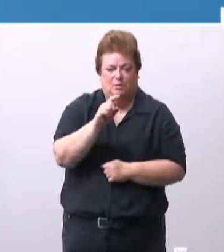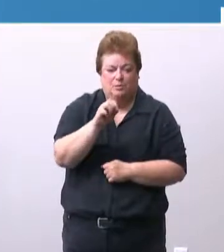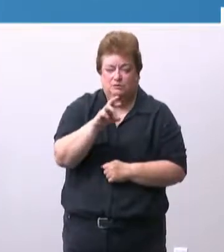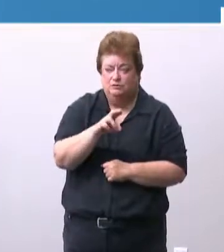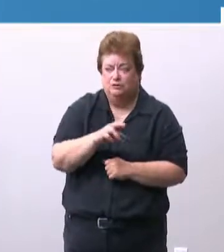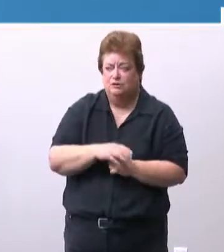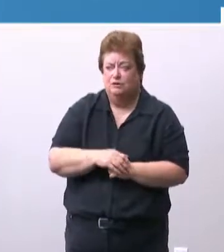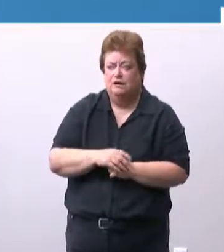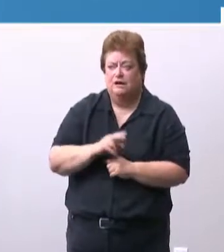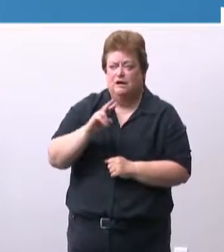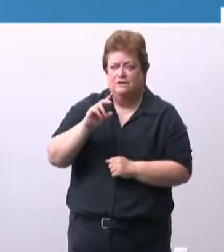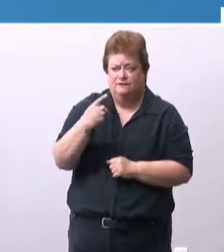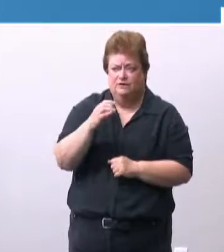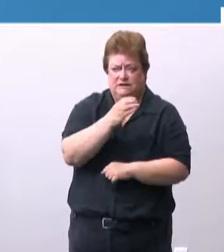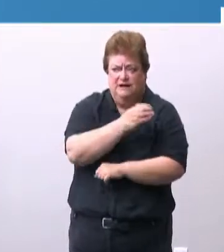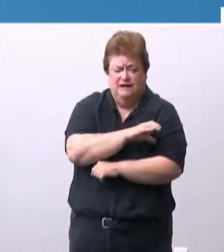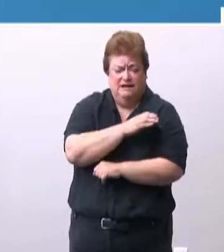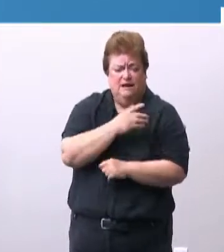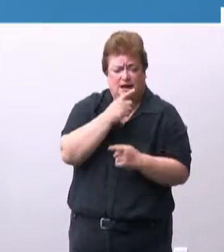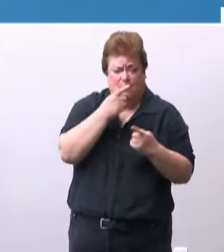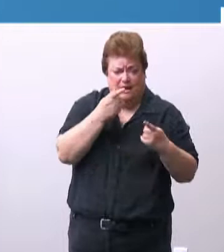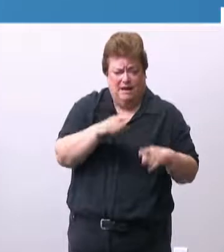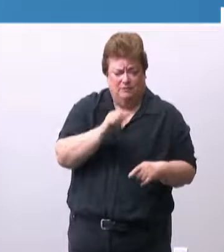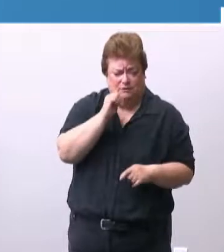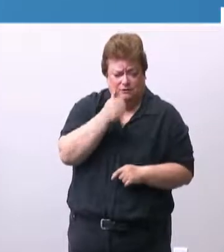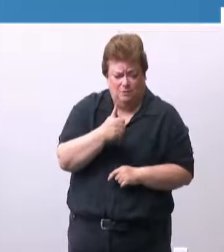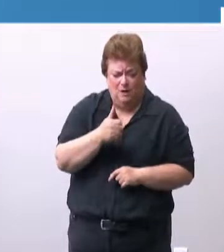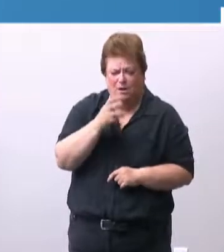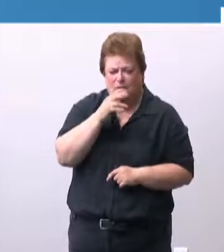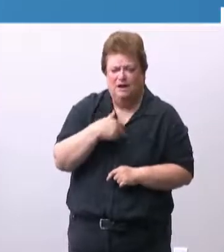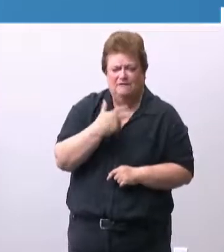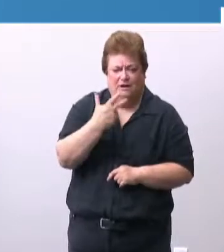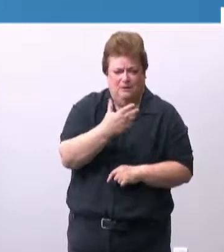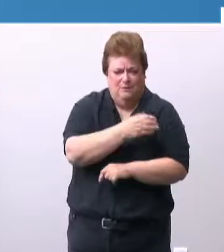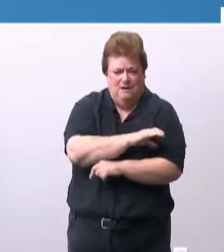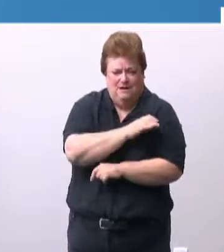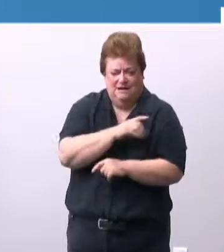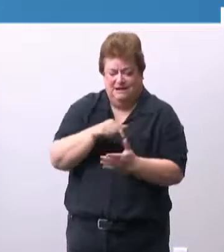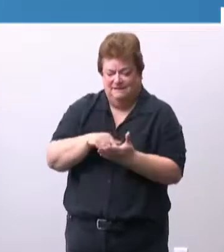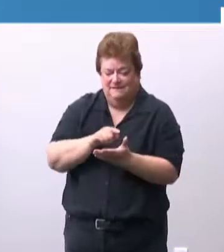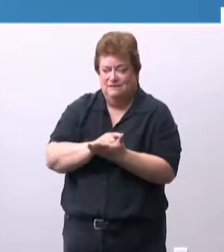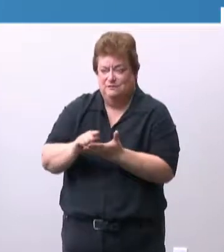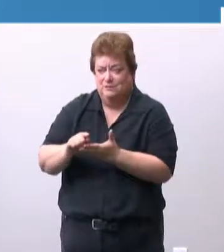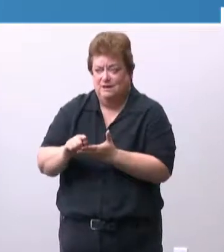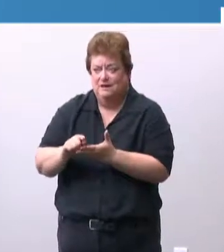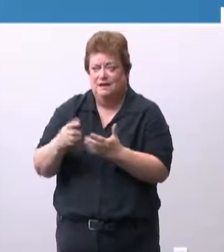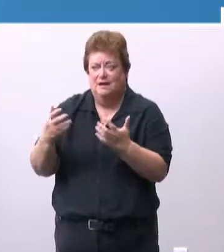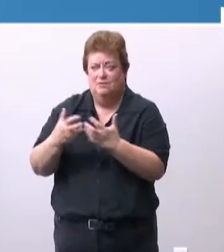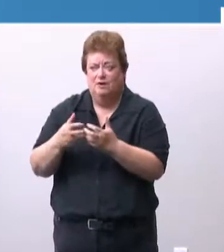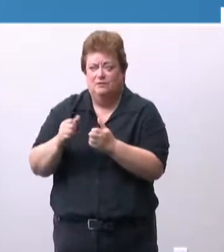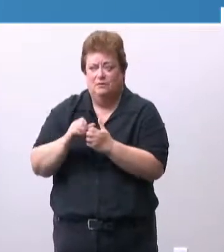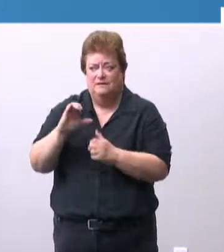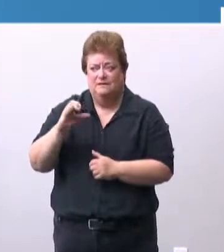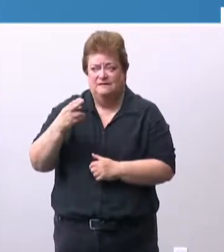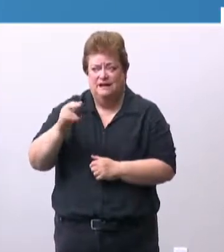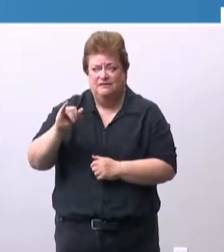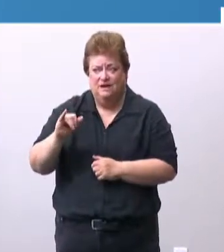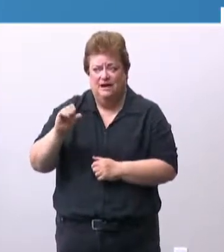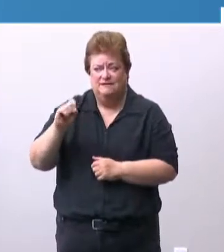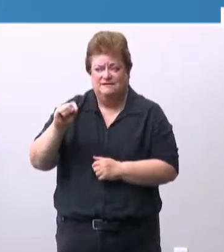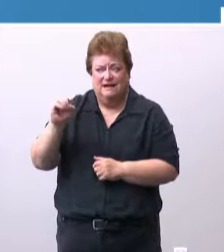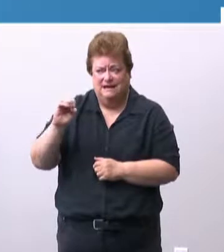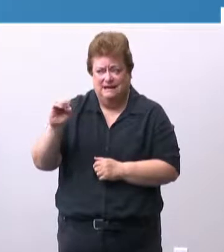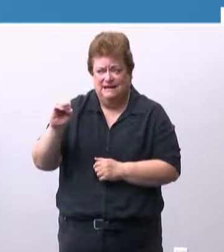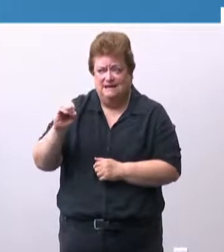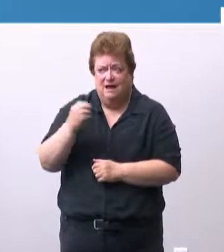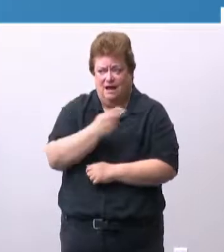Our first clinic is tomorrow. It's one of 3 clinics we are having this week in partnership with CHI St.